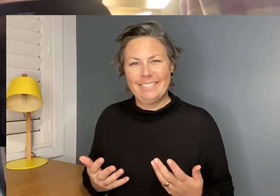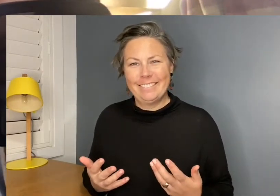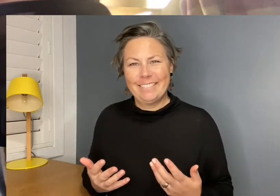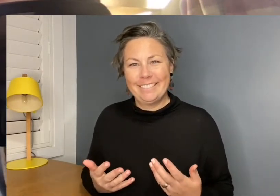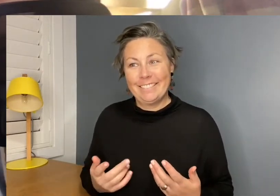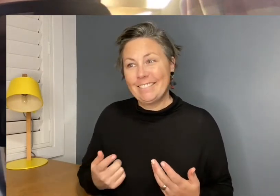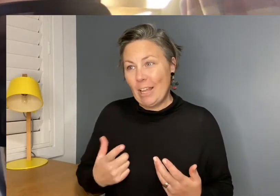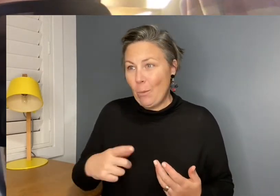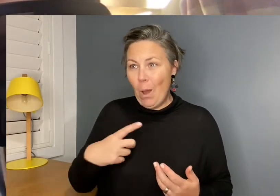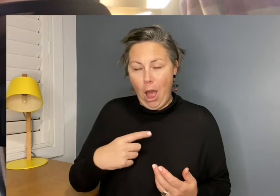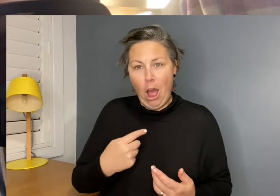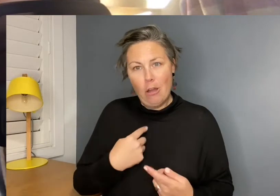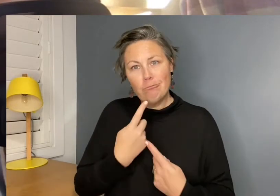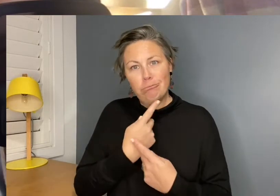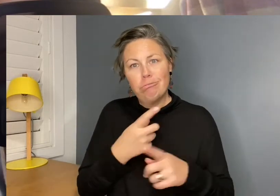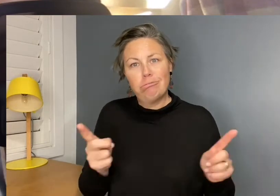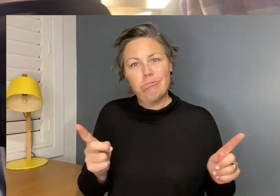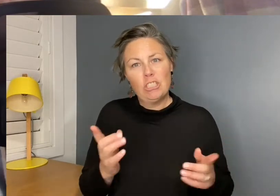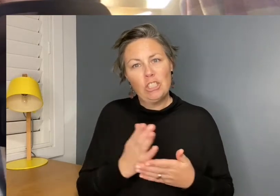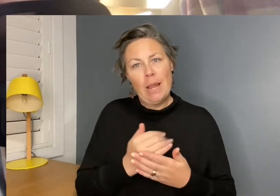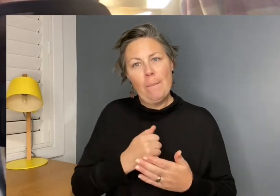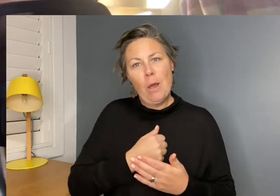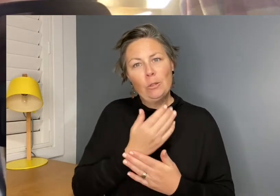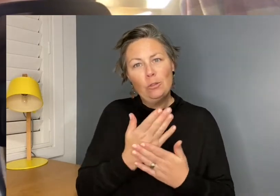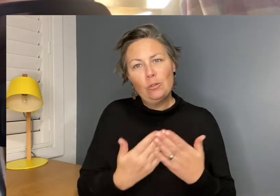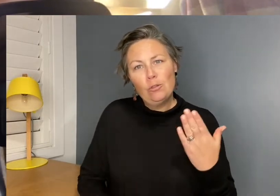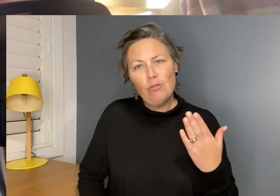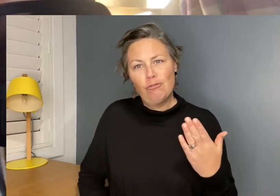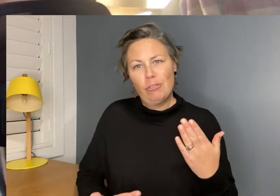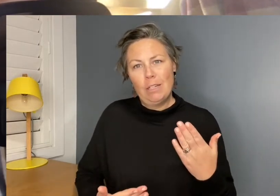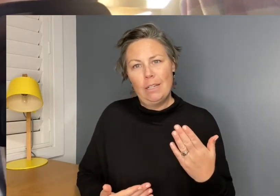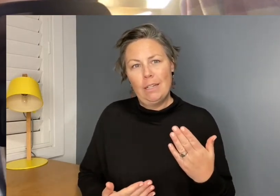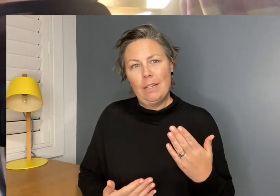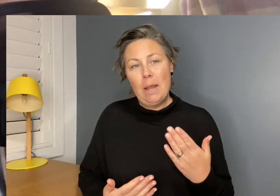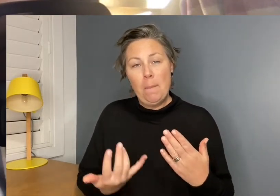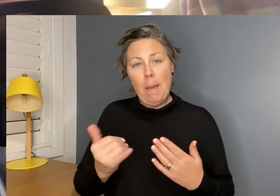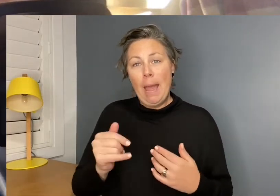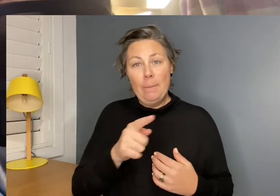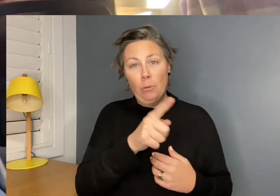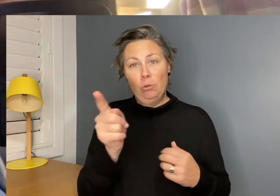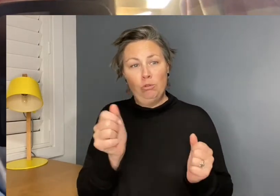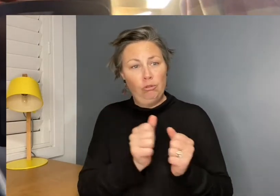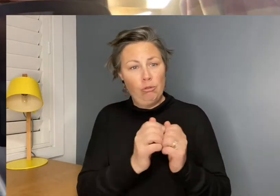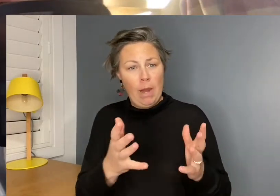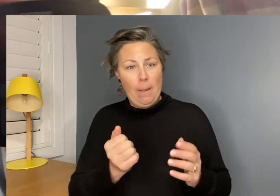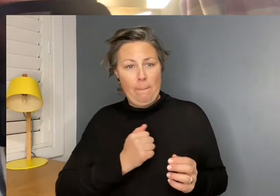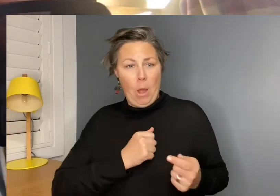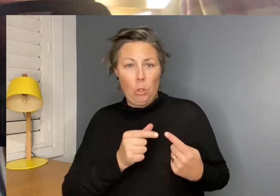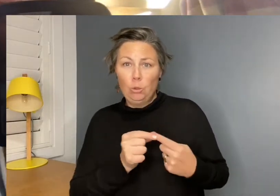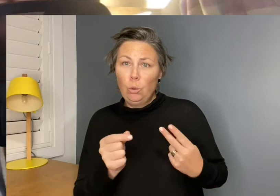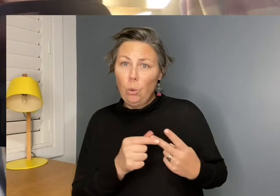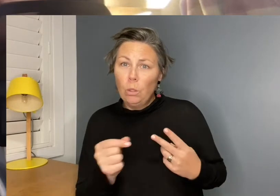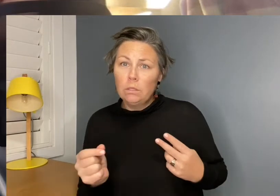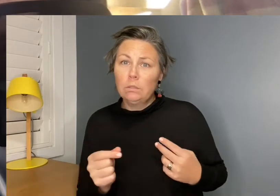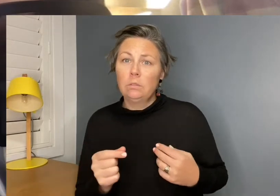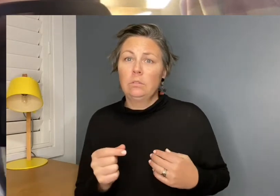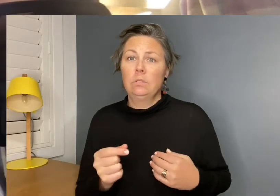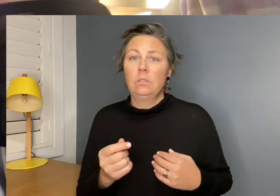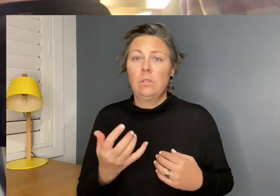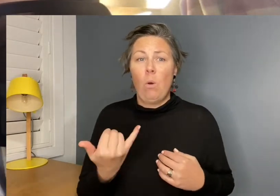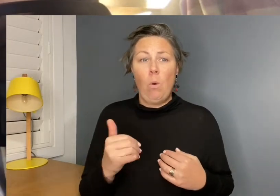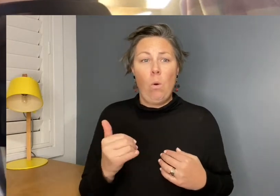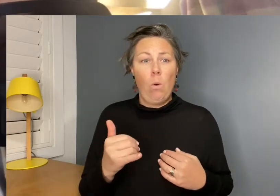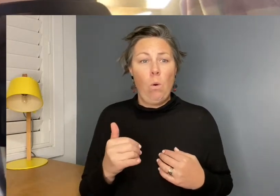my truth is, and what my choices are. And not everyone will agree or be on the same page